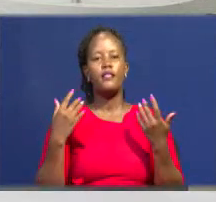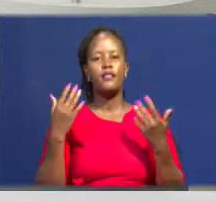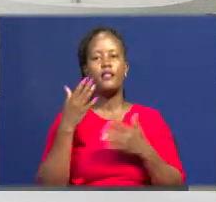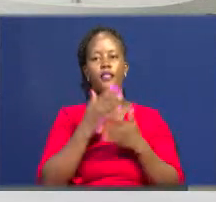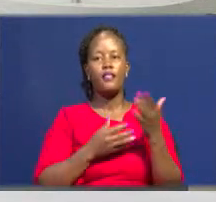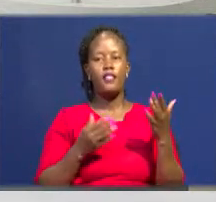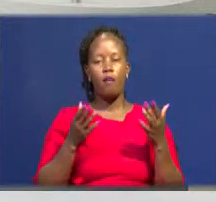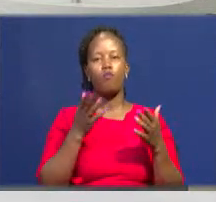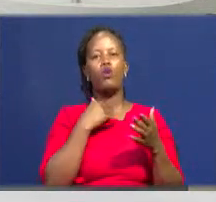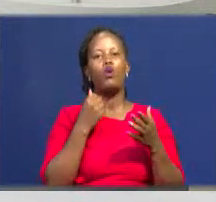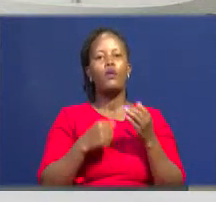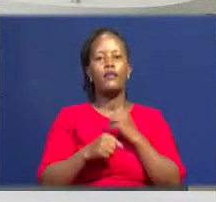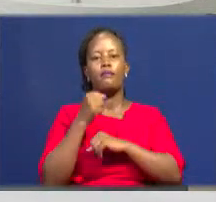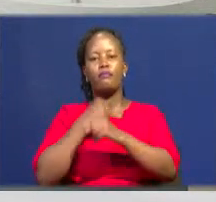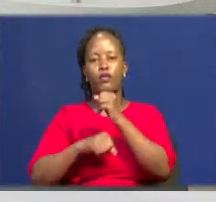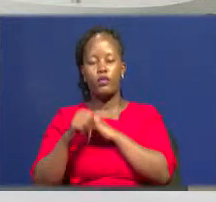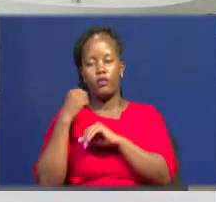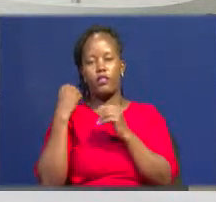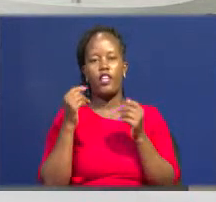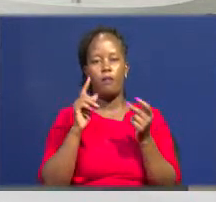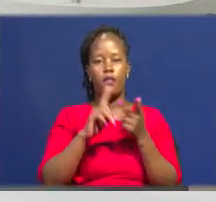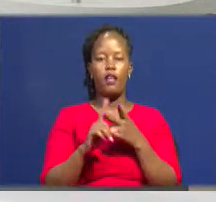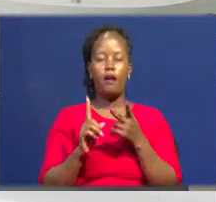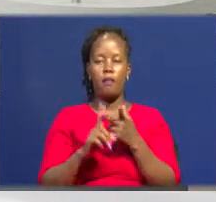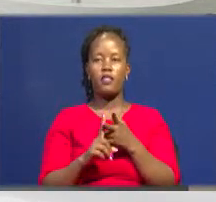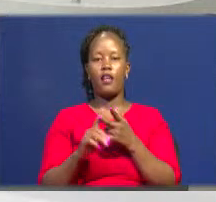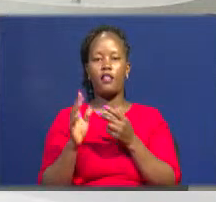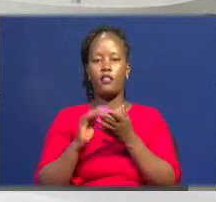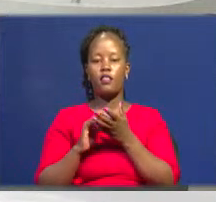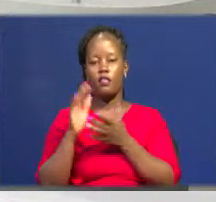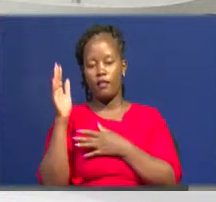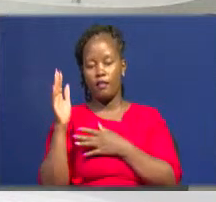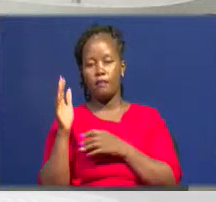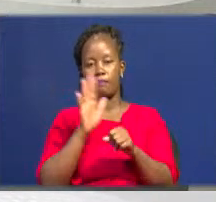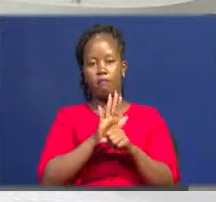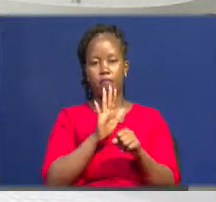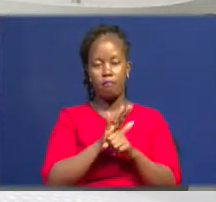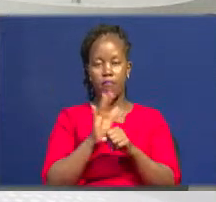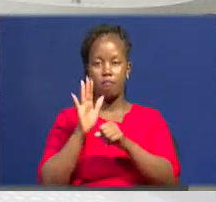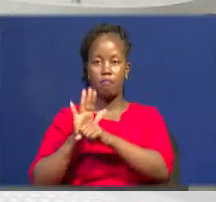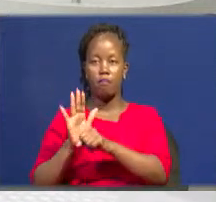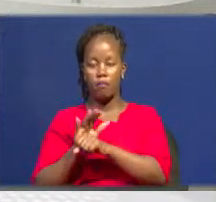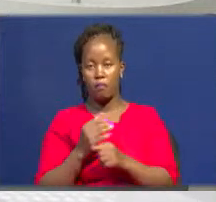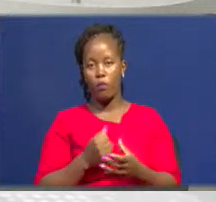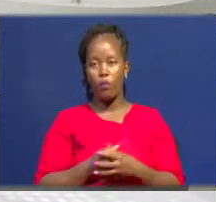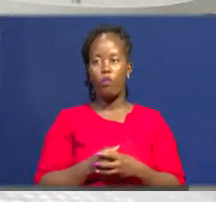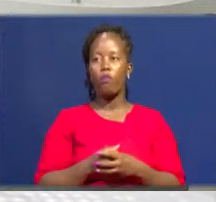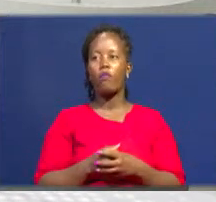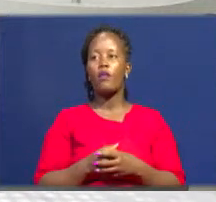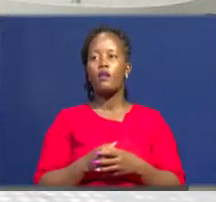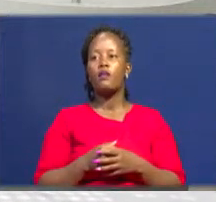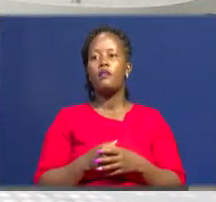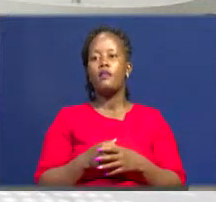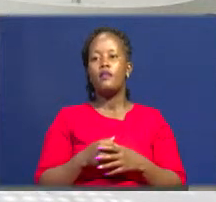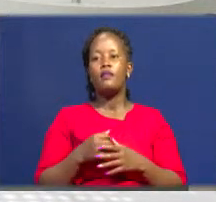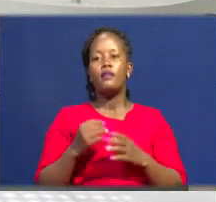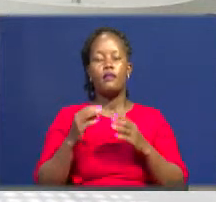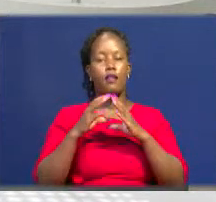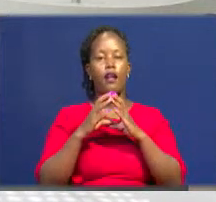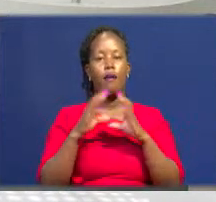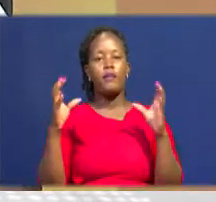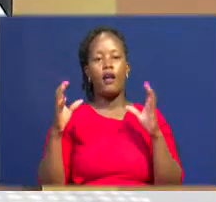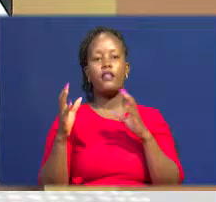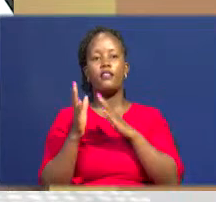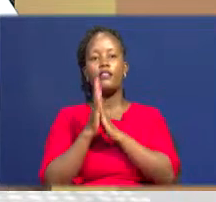be active at that. What were the stories they were giving and the opportunities that come with them? I think one of our biggest stories